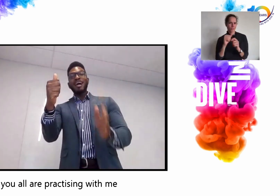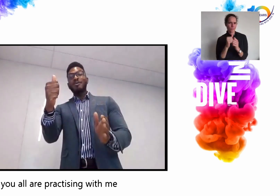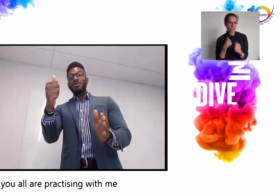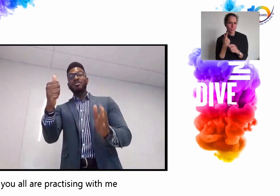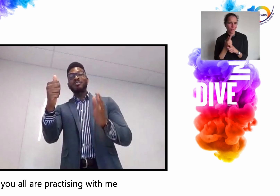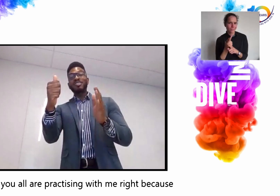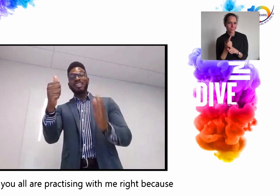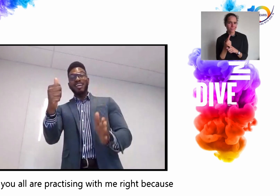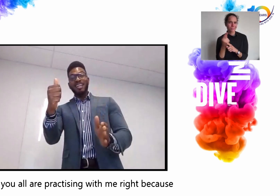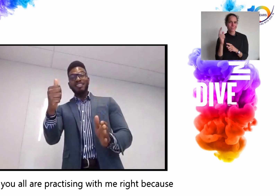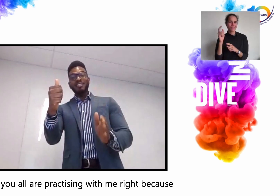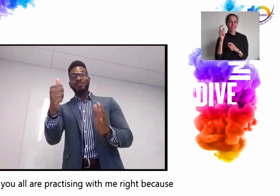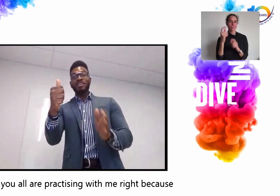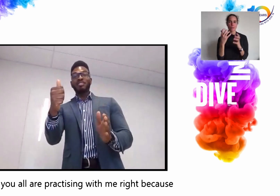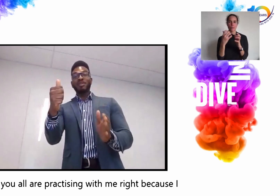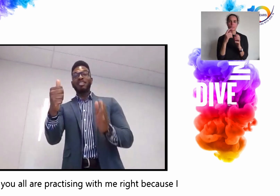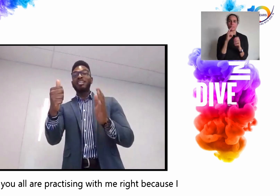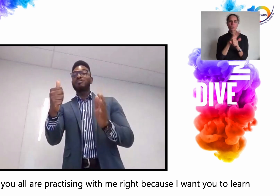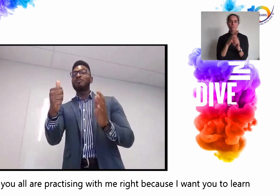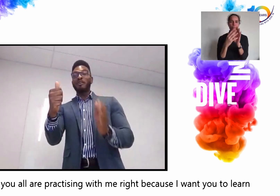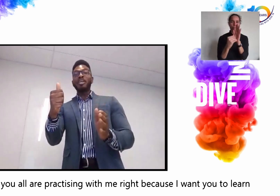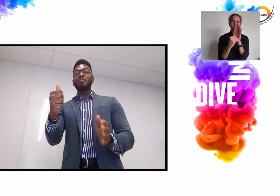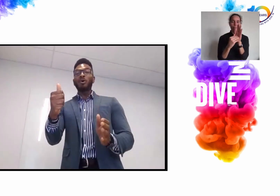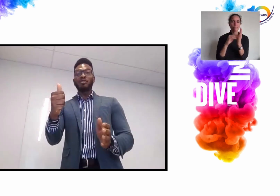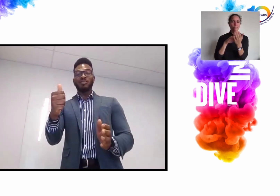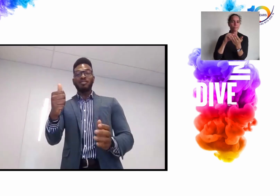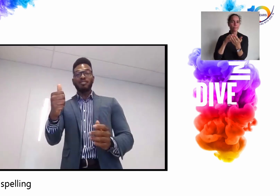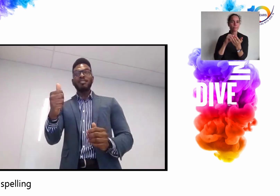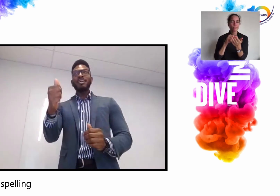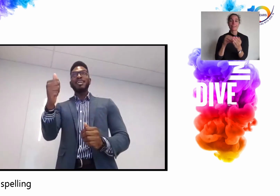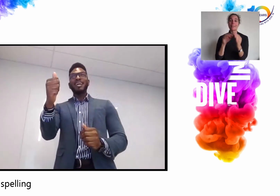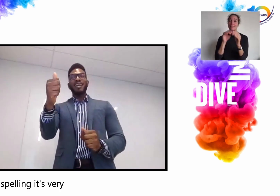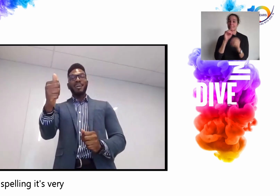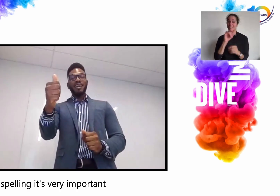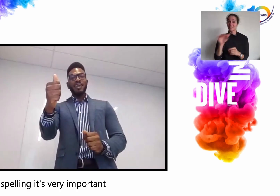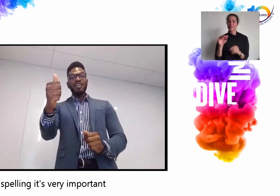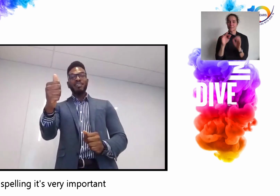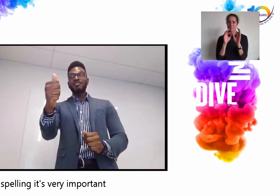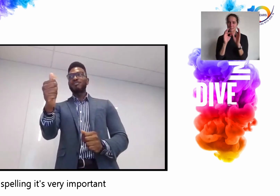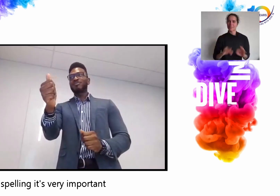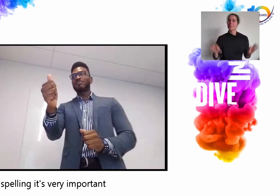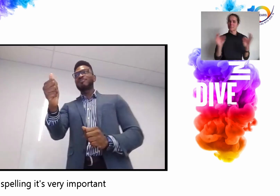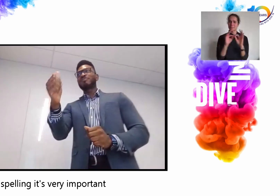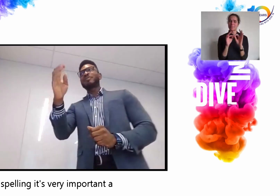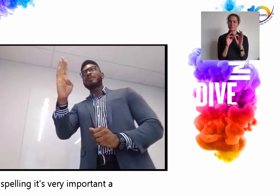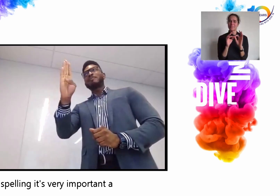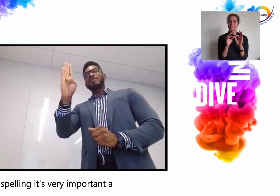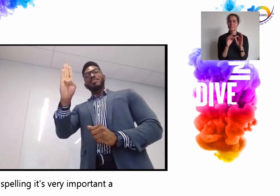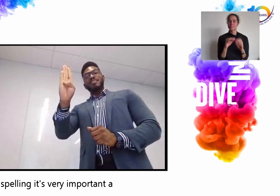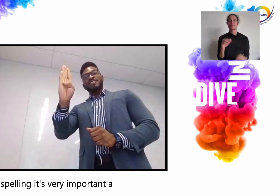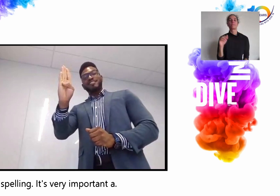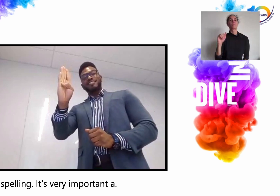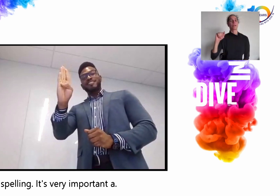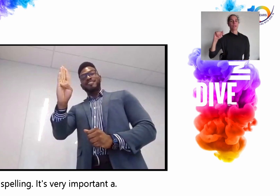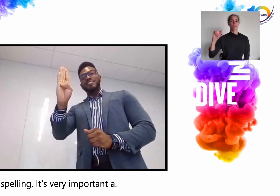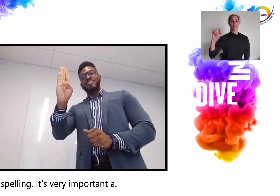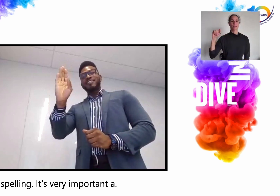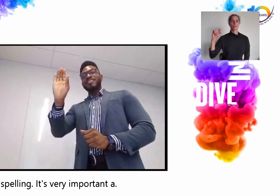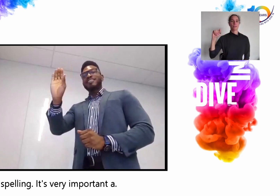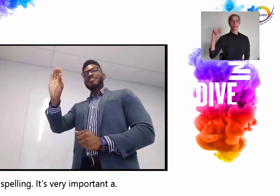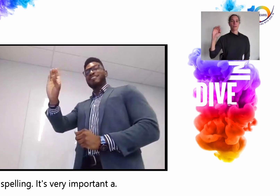Because I want you to learn the finger spelling. It's very important. A, B,